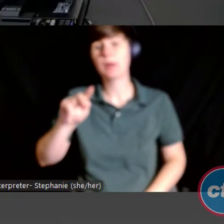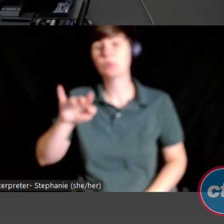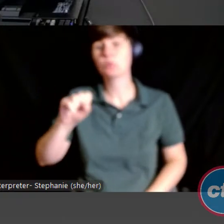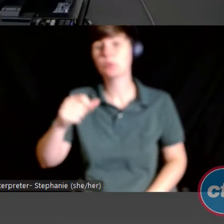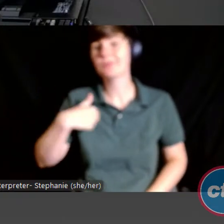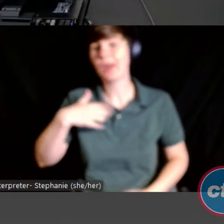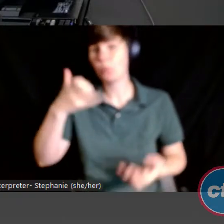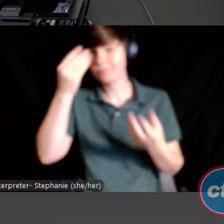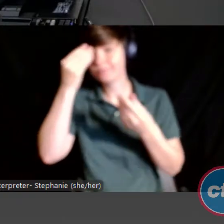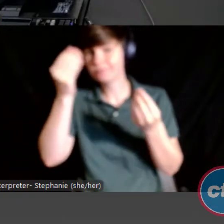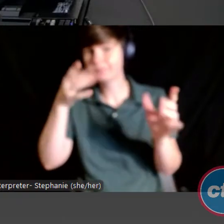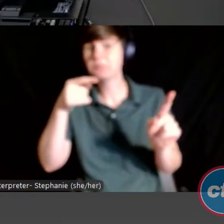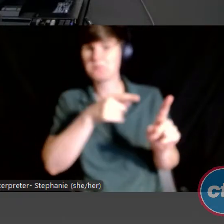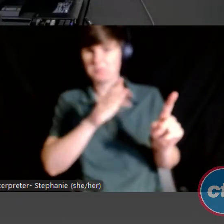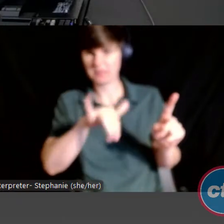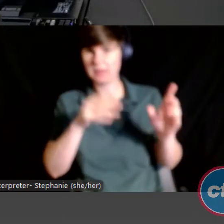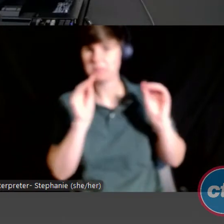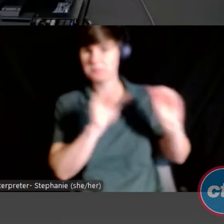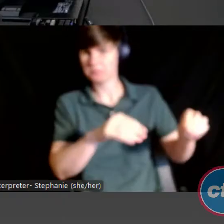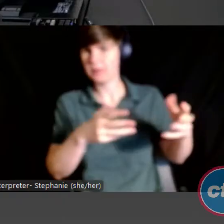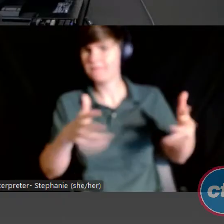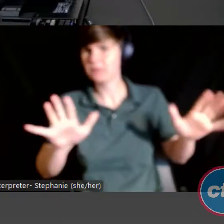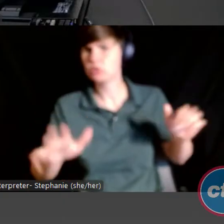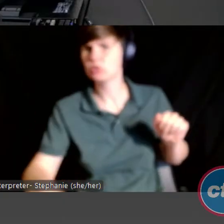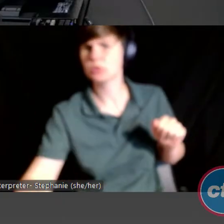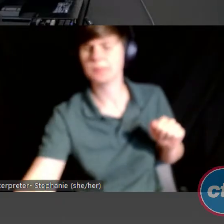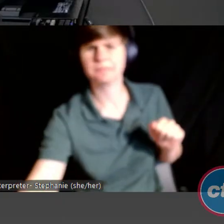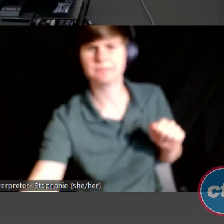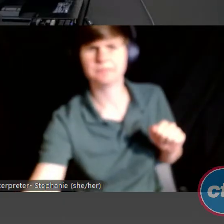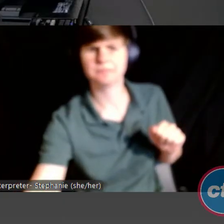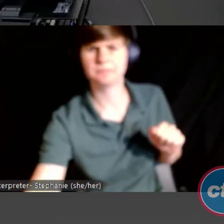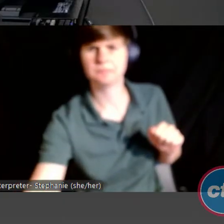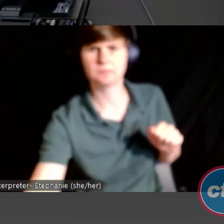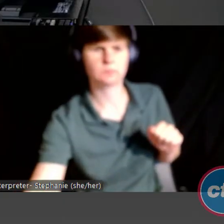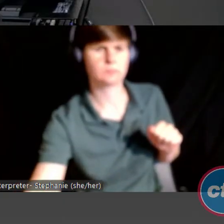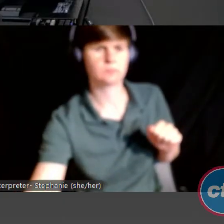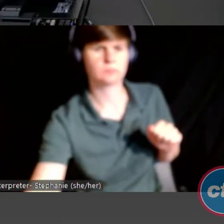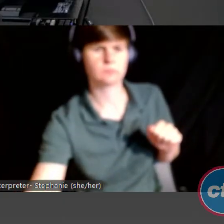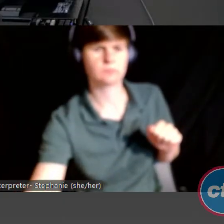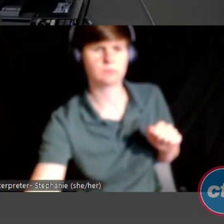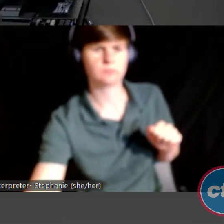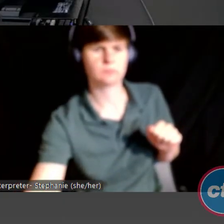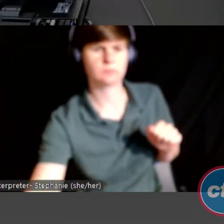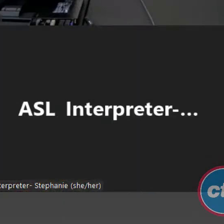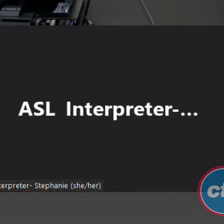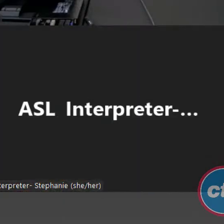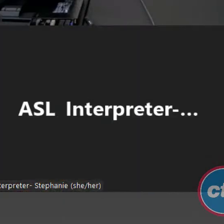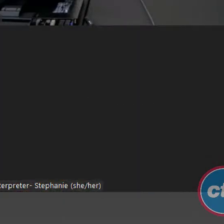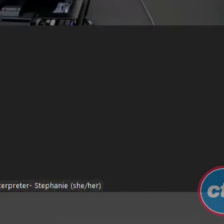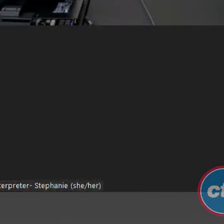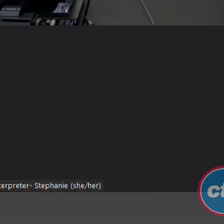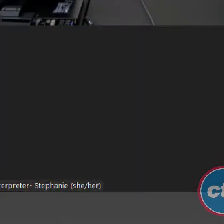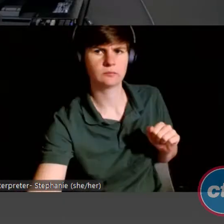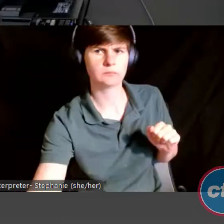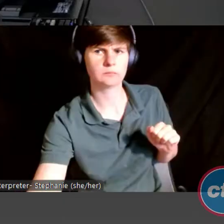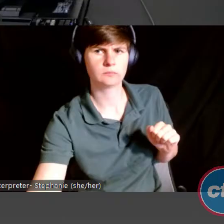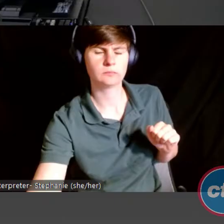got installed actually on 7/11. I was told officially rather than 7/10,